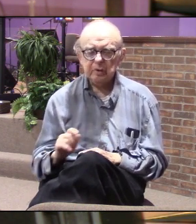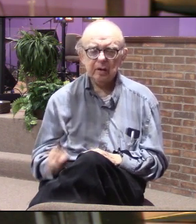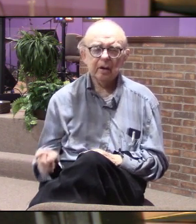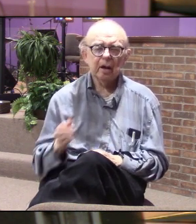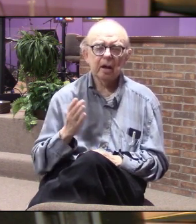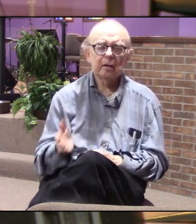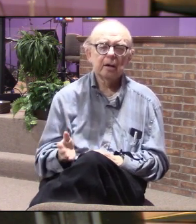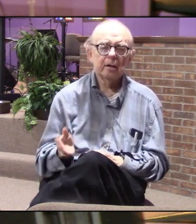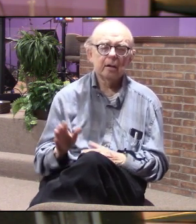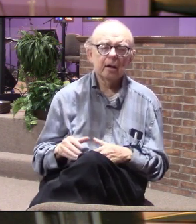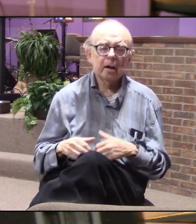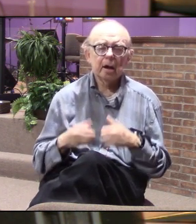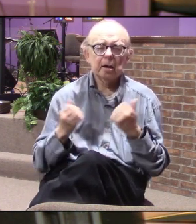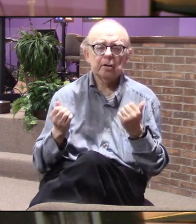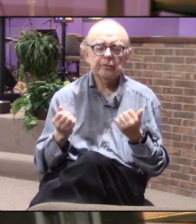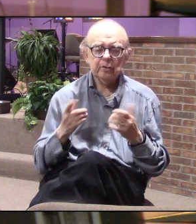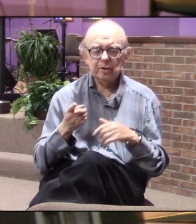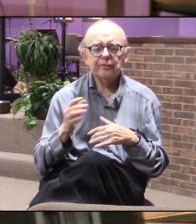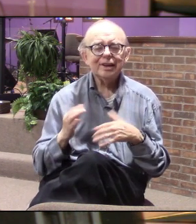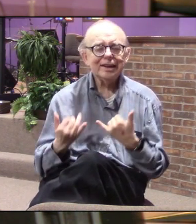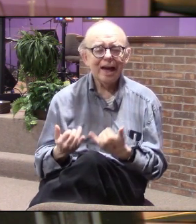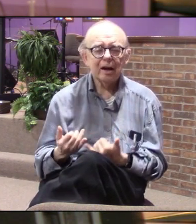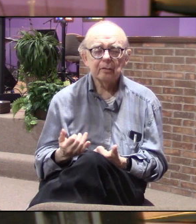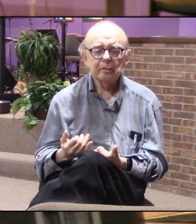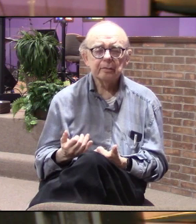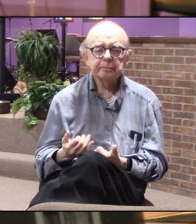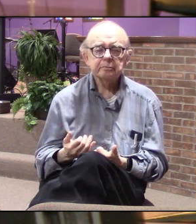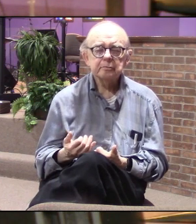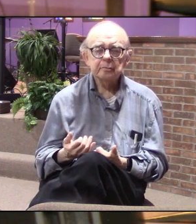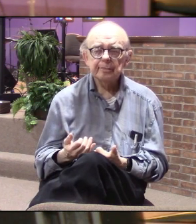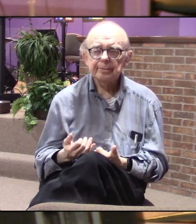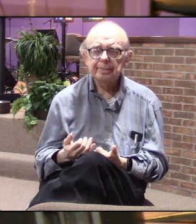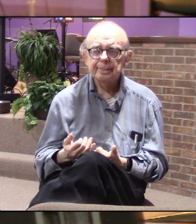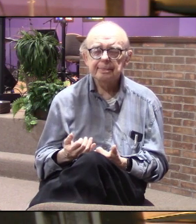you living now.